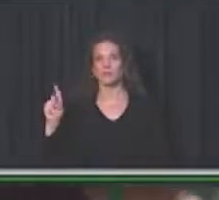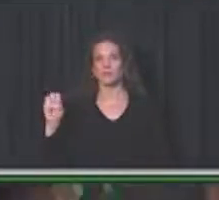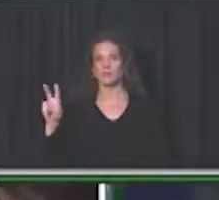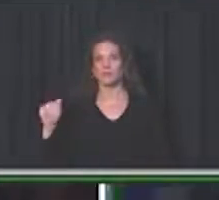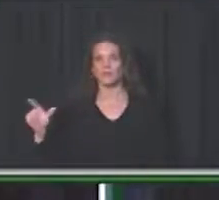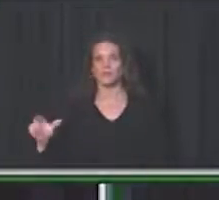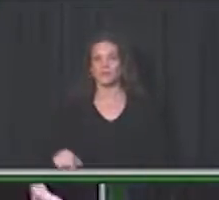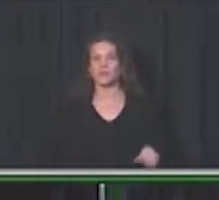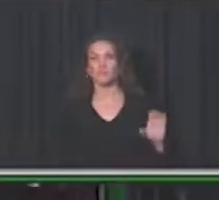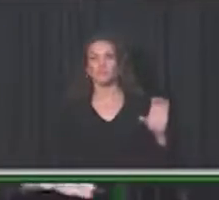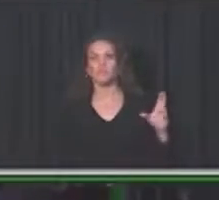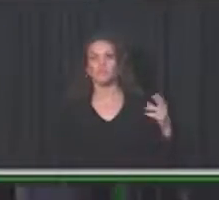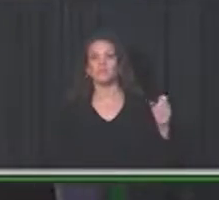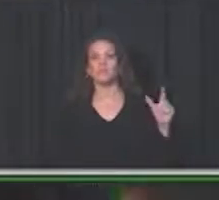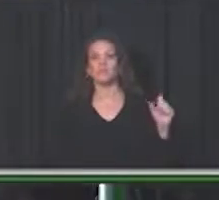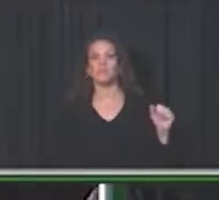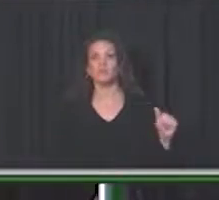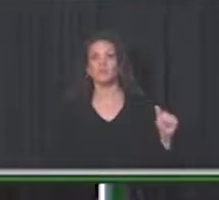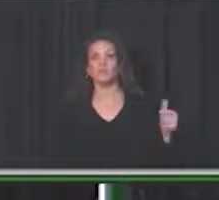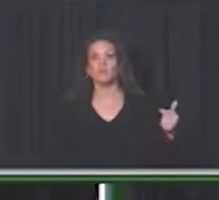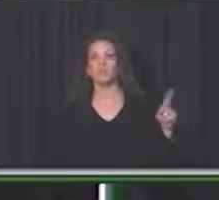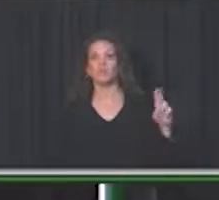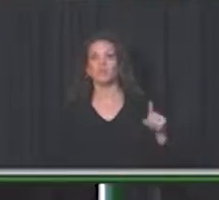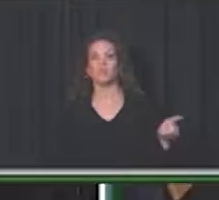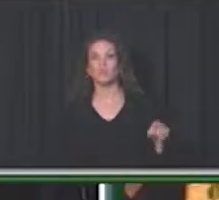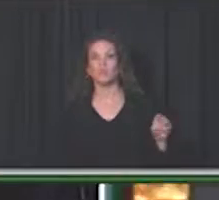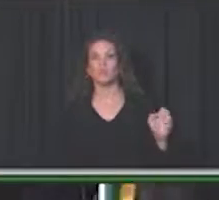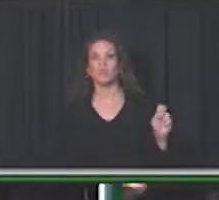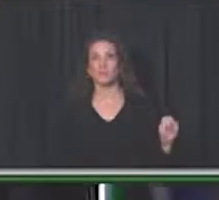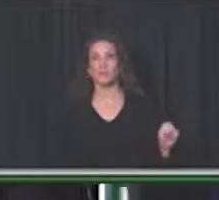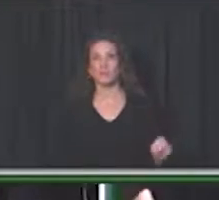Chelsea Guzman. Kelly Cervantes.